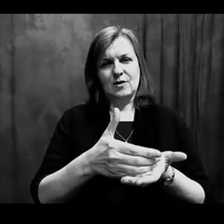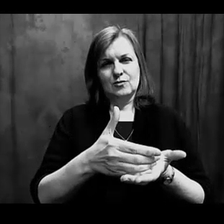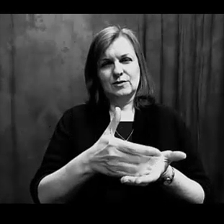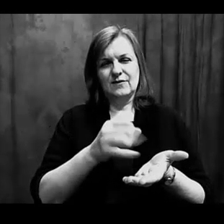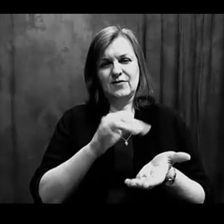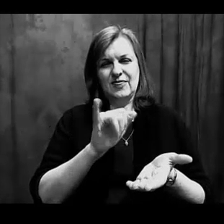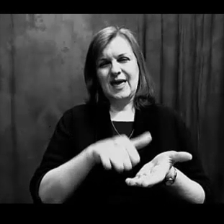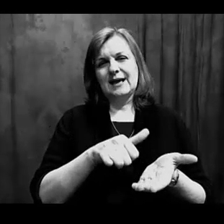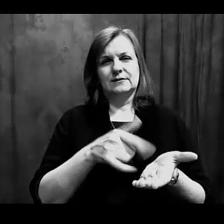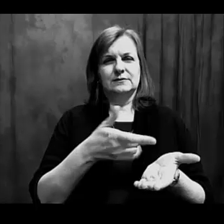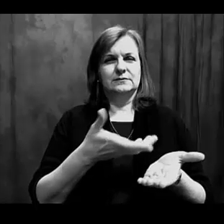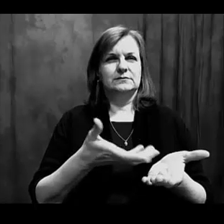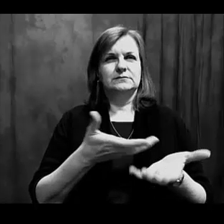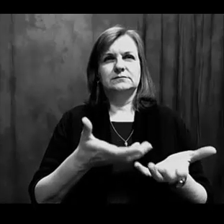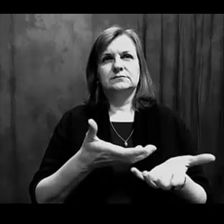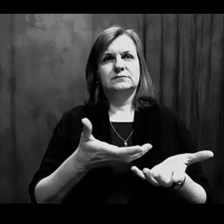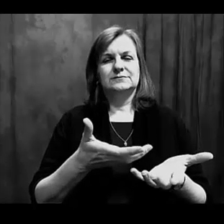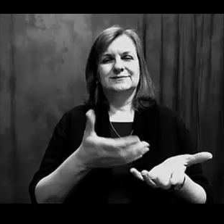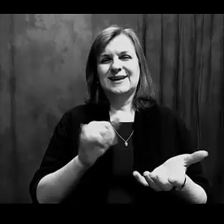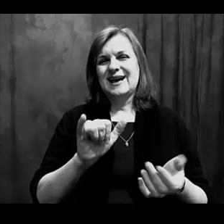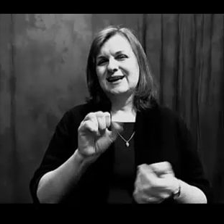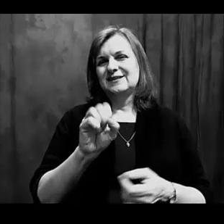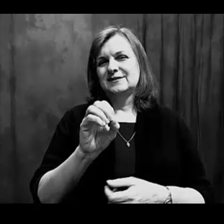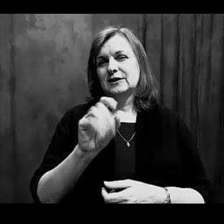these different